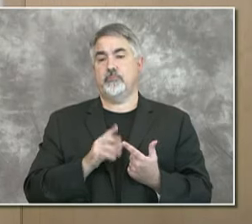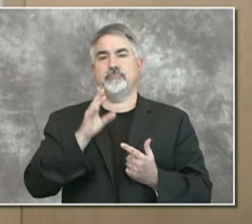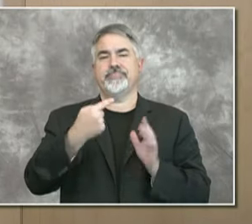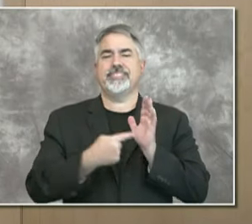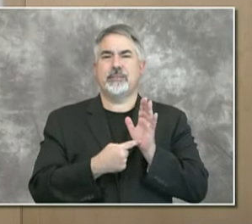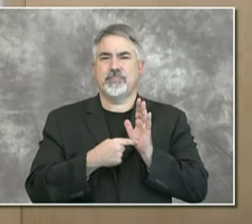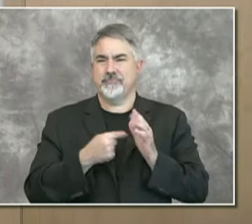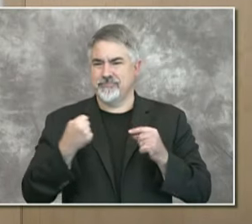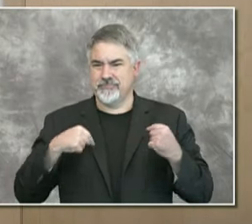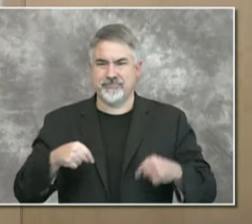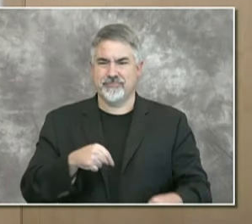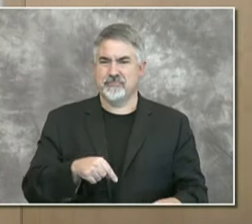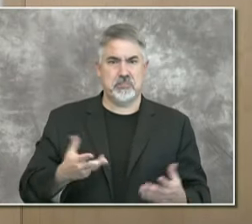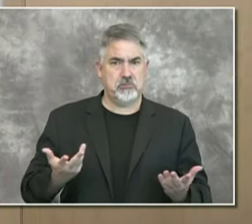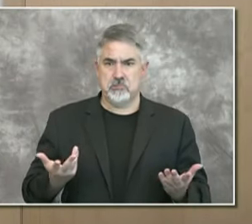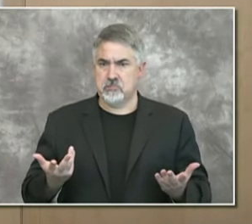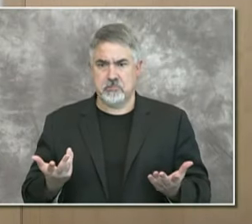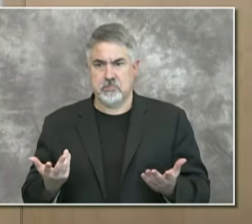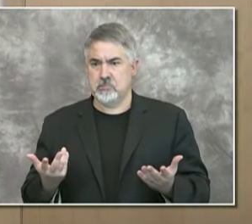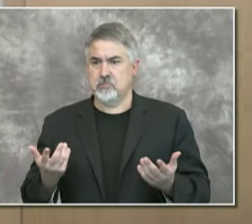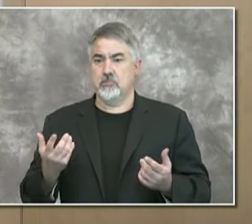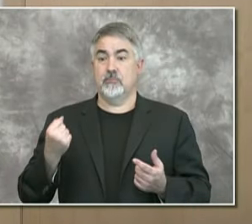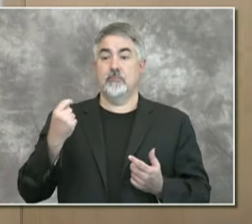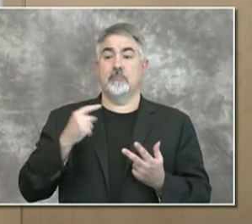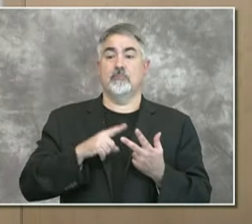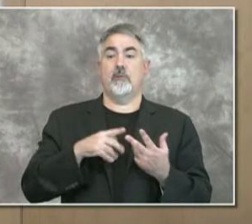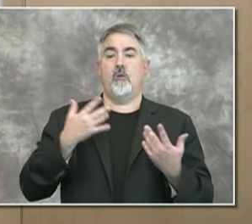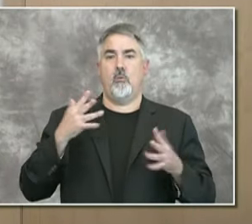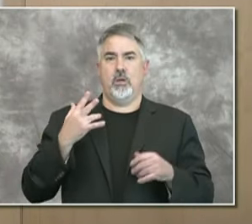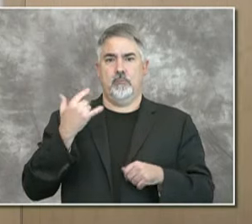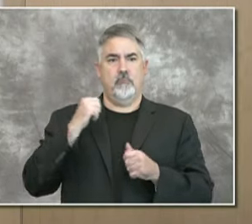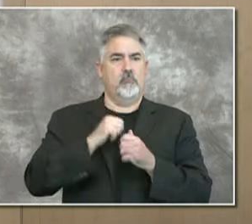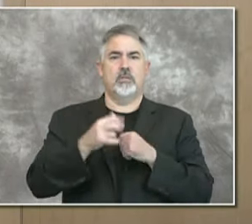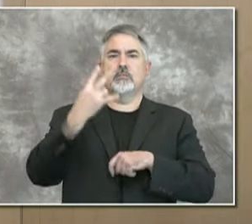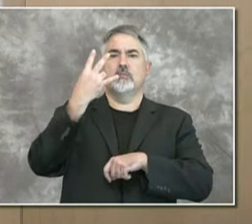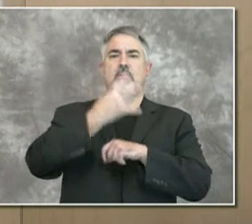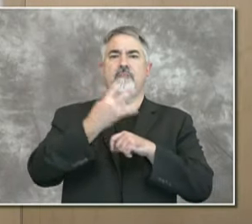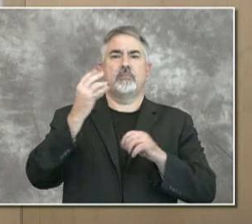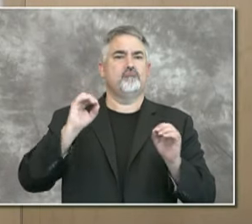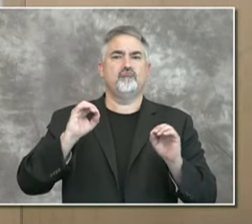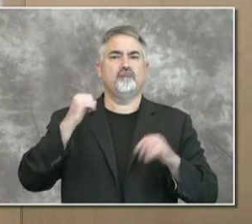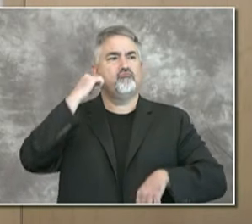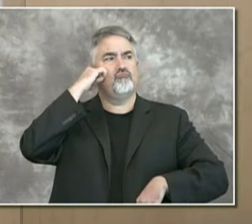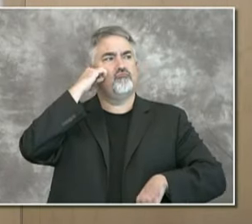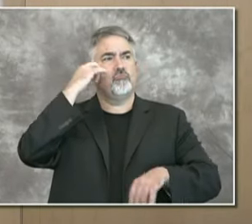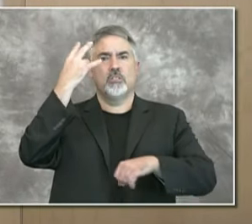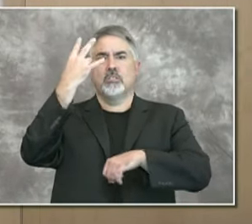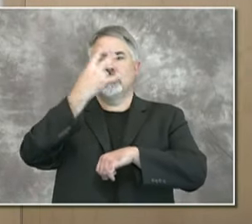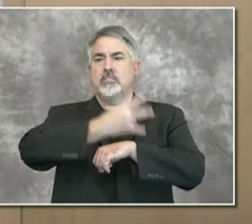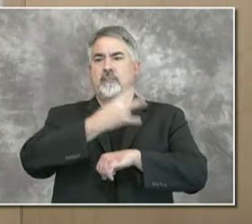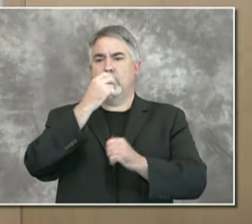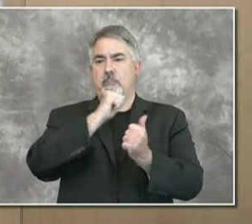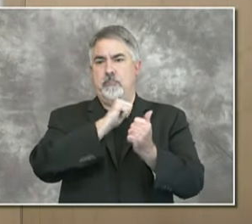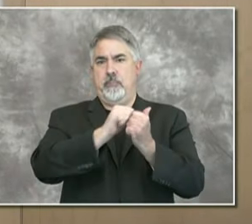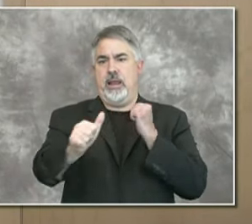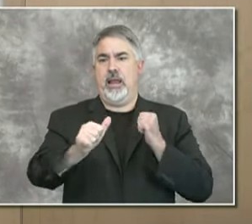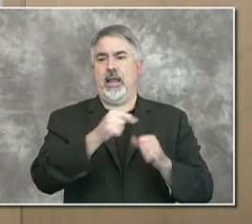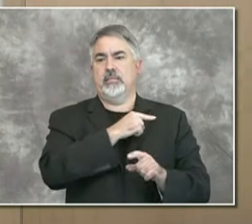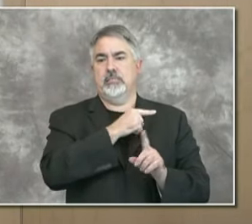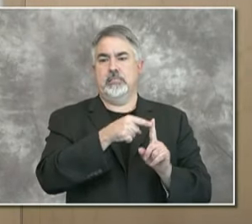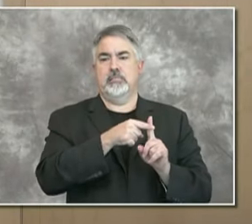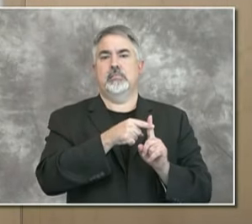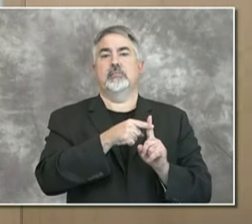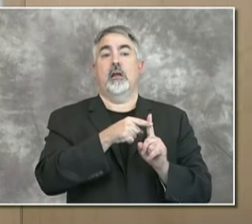resolved, and 7 days have passed since the onset of your symptoms. So those are the three